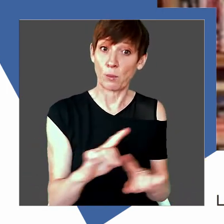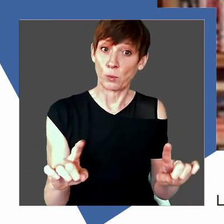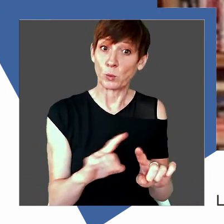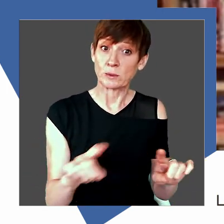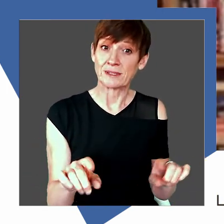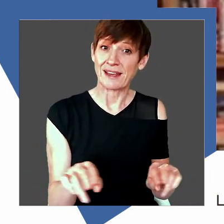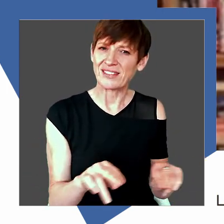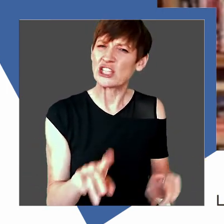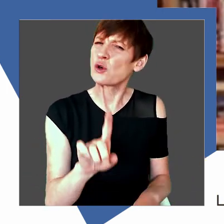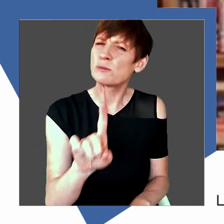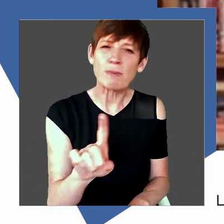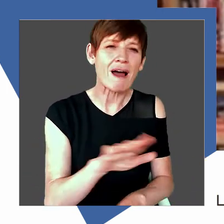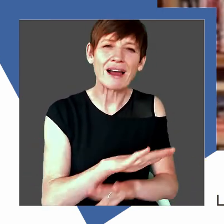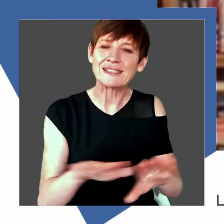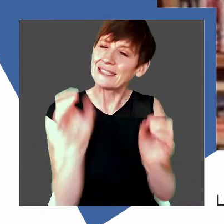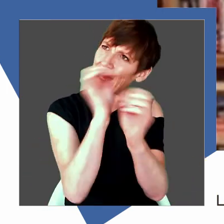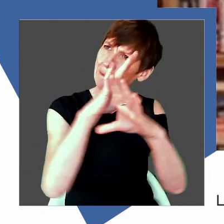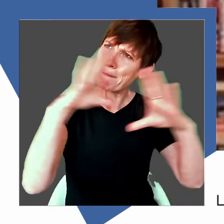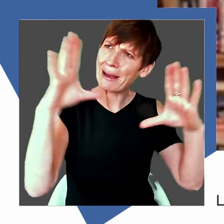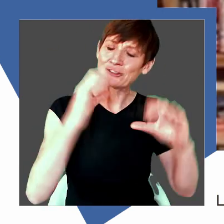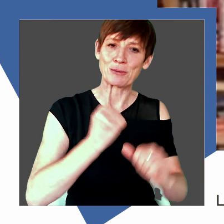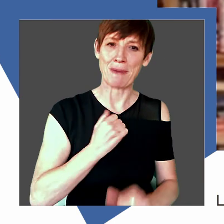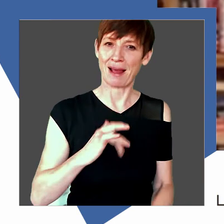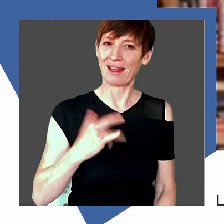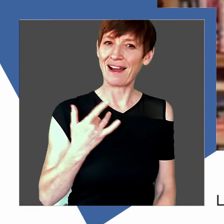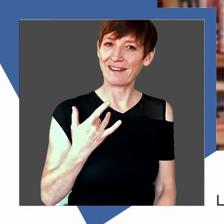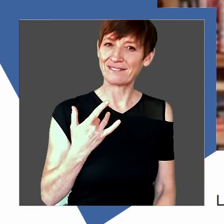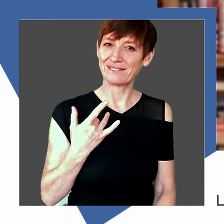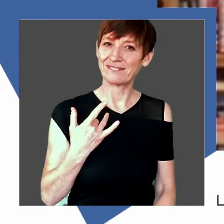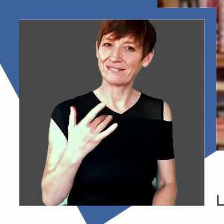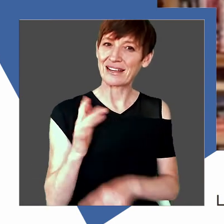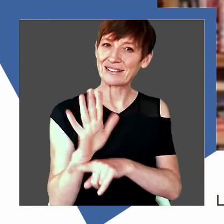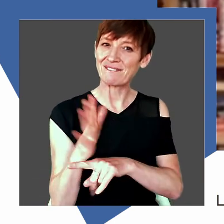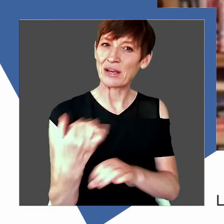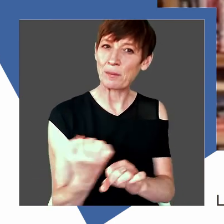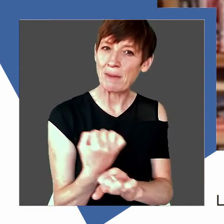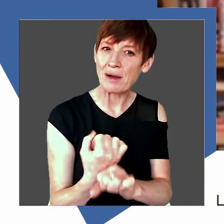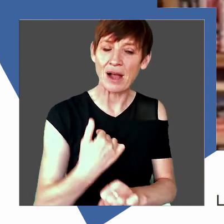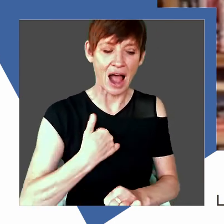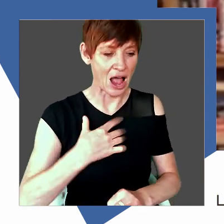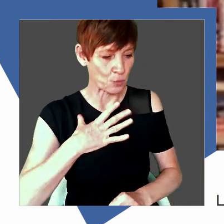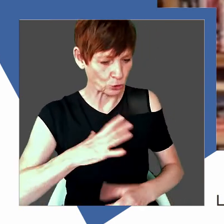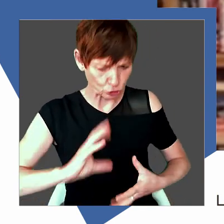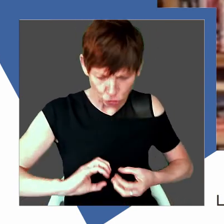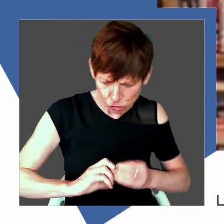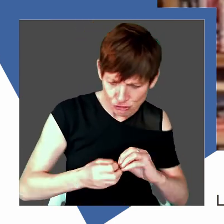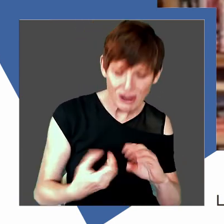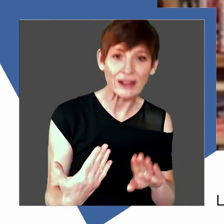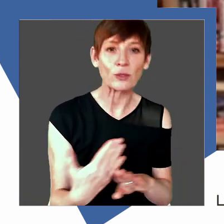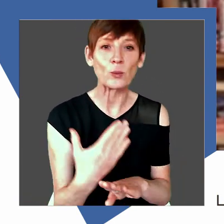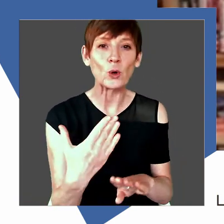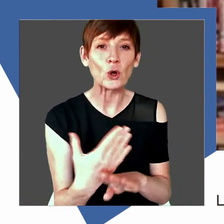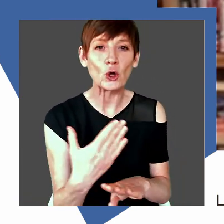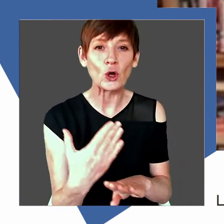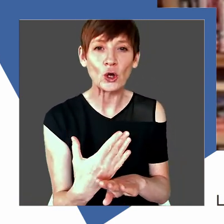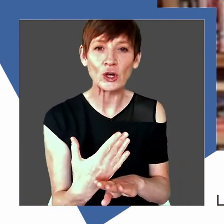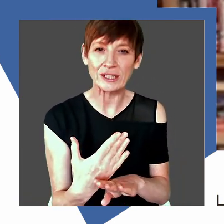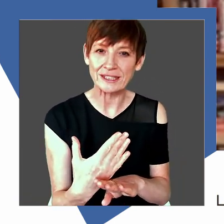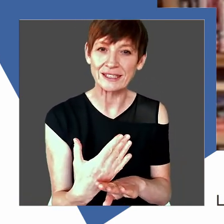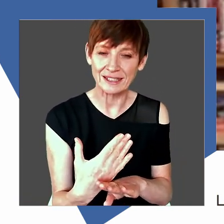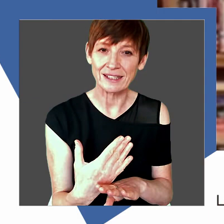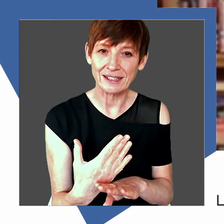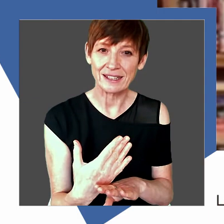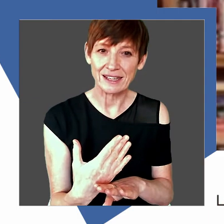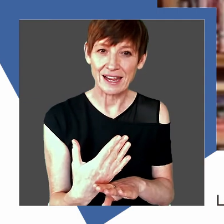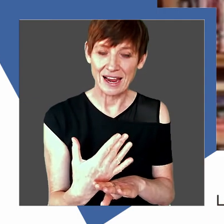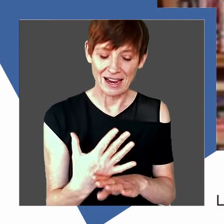really what I imagined my life as a filmmaker to be. I wanted to be creating the work. I wanted to have a creative stake in what was happening, and I